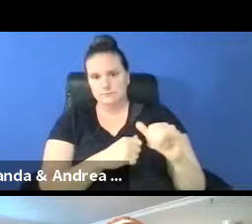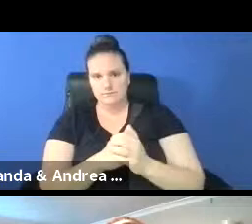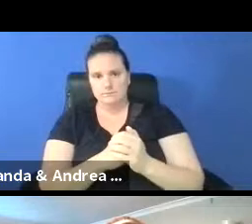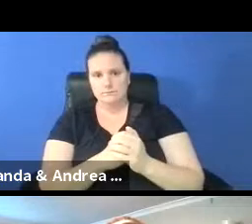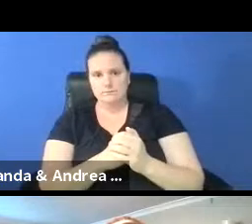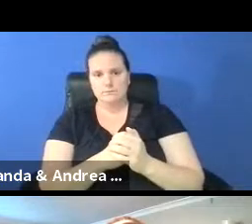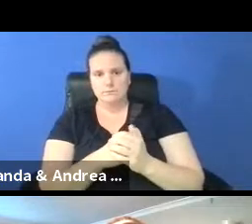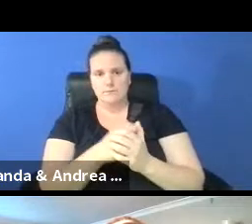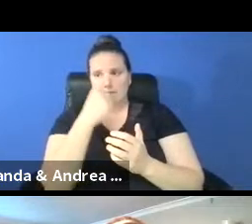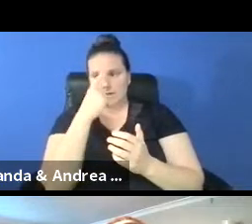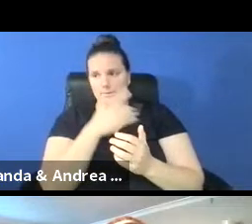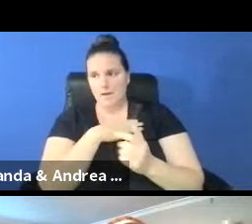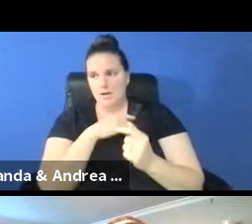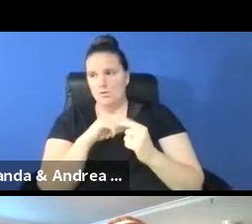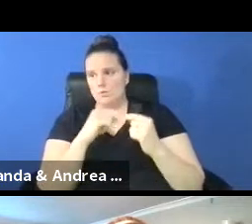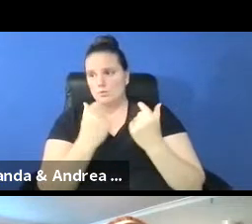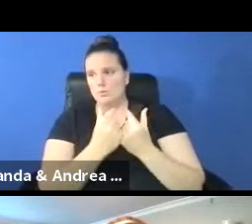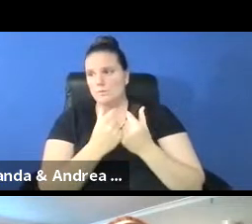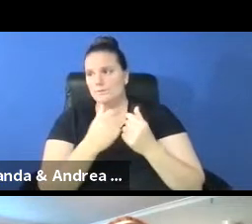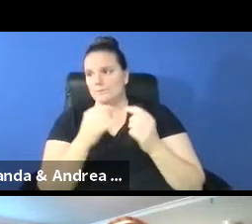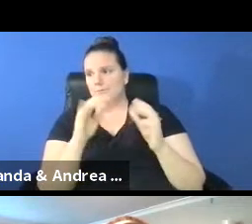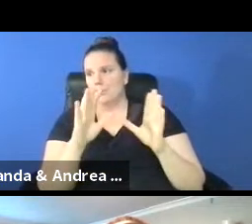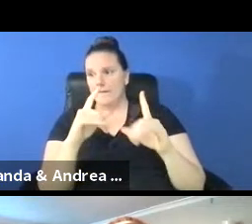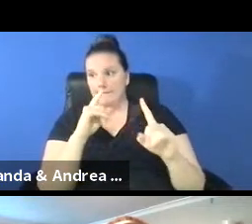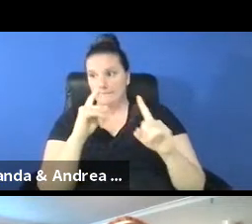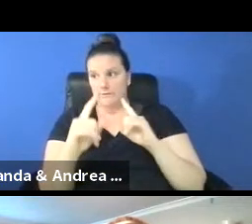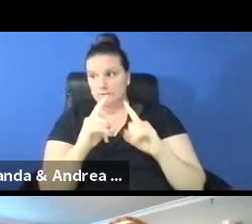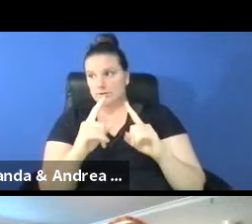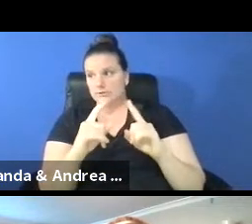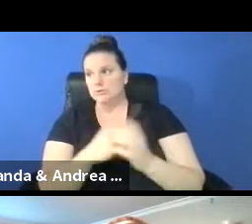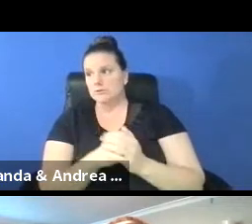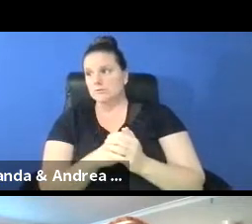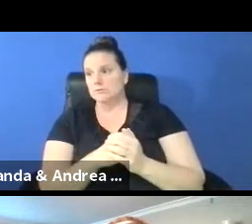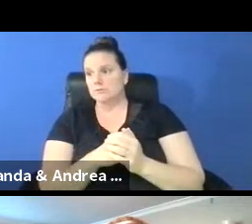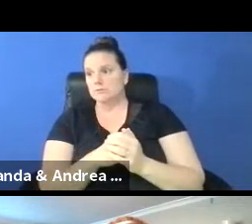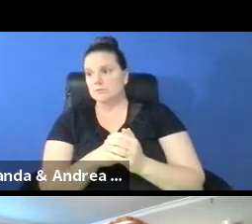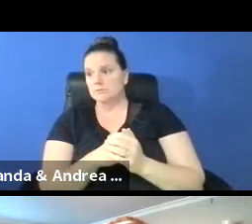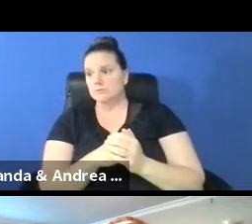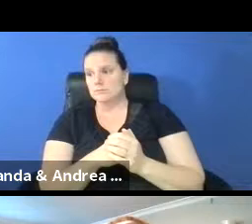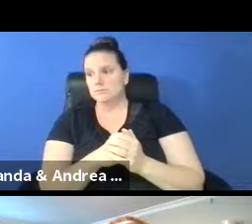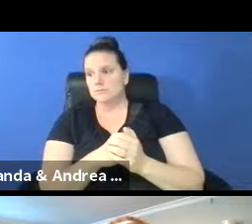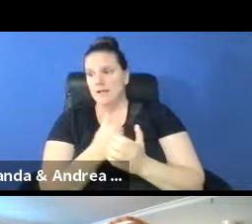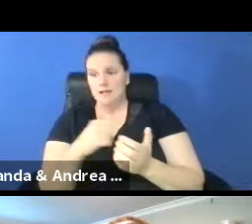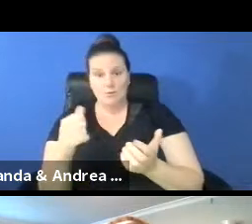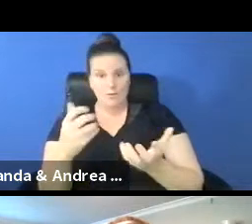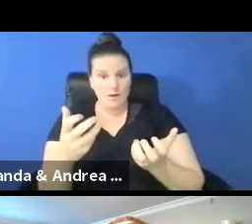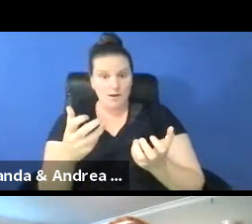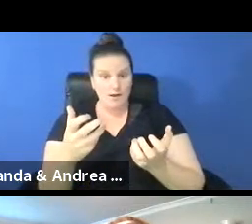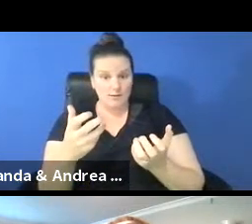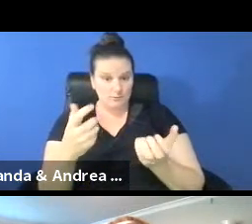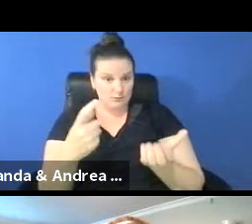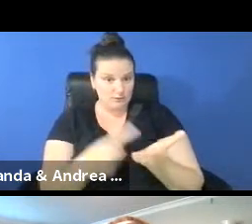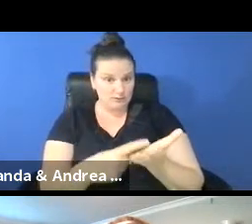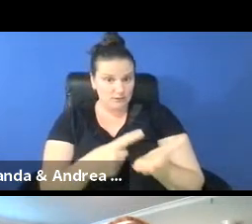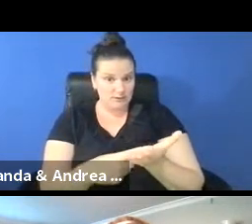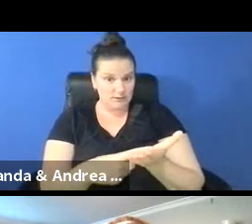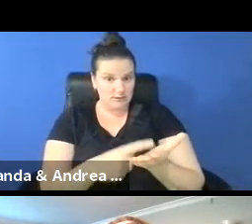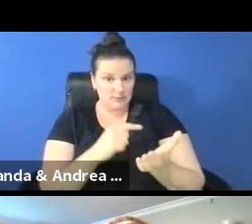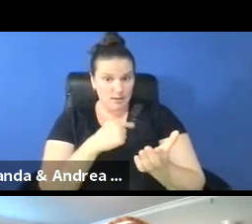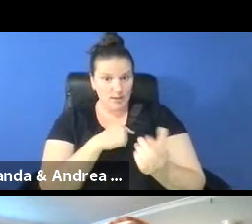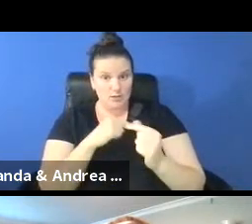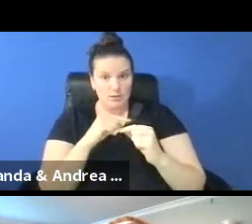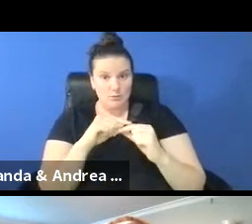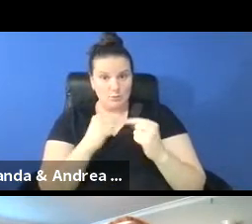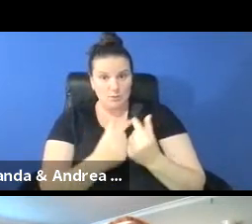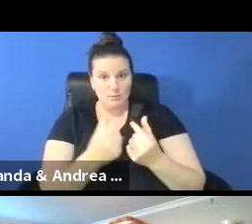I thought my group had some great conversation. Would anyone like from my group to share a